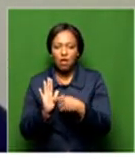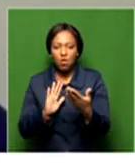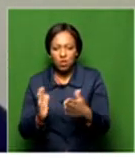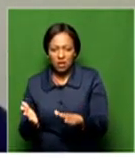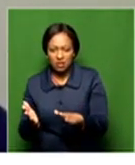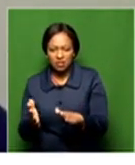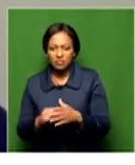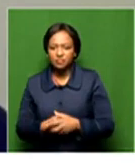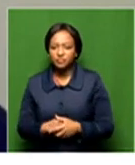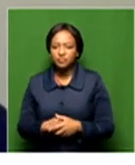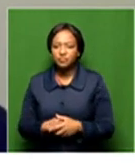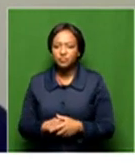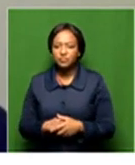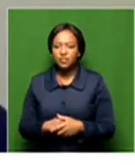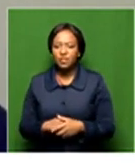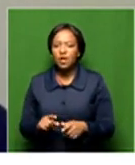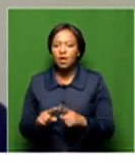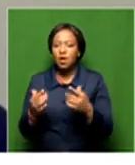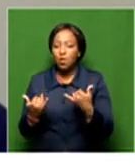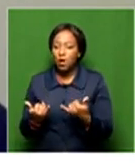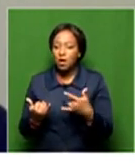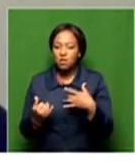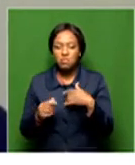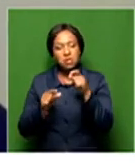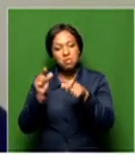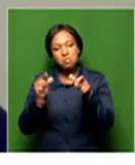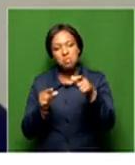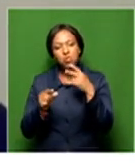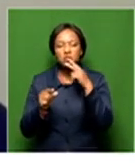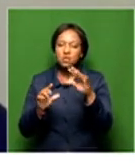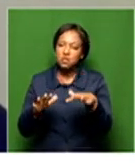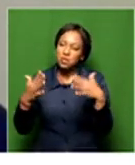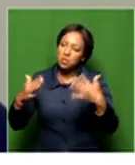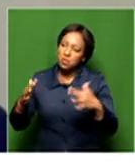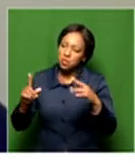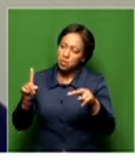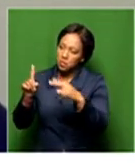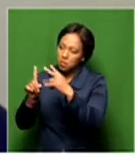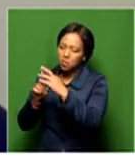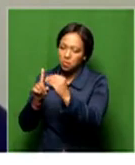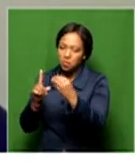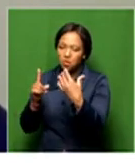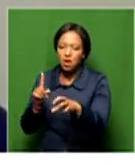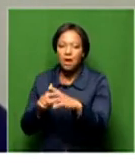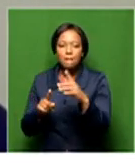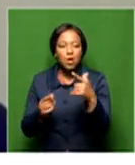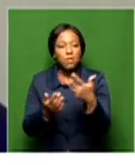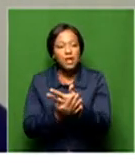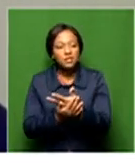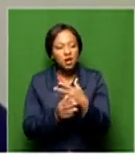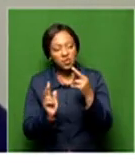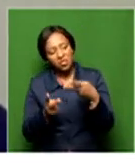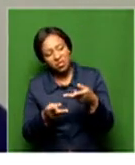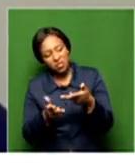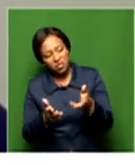are by those that we see as idols, and then we miss out to those that are trying to make